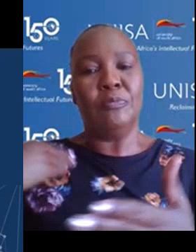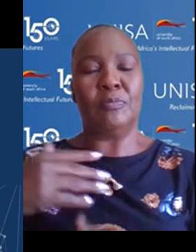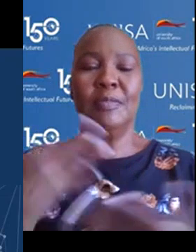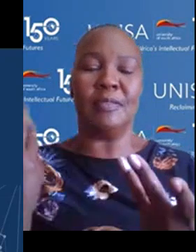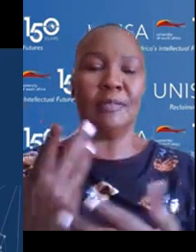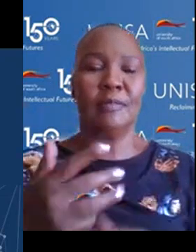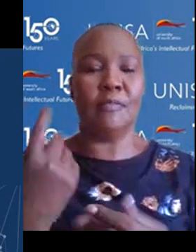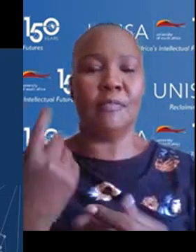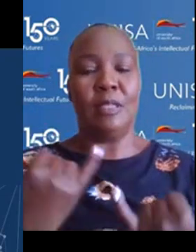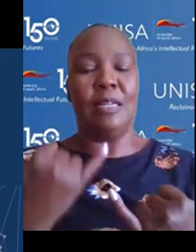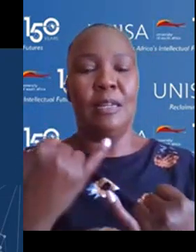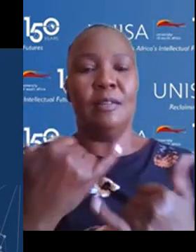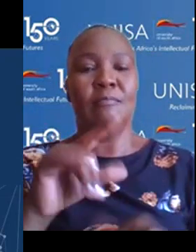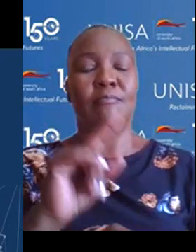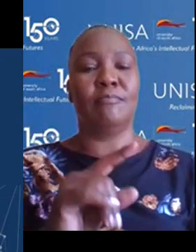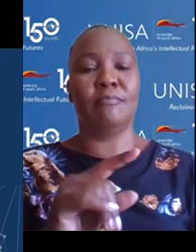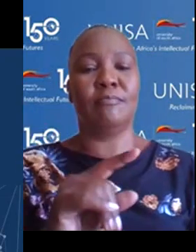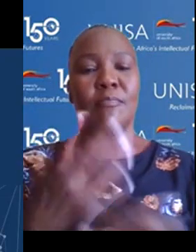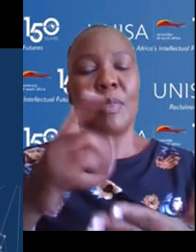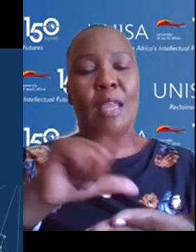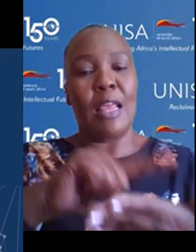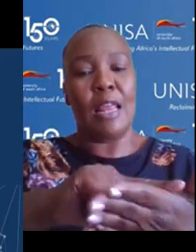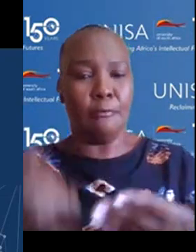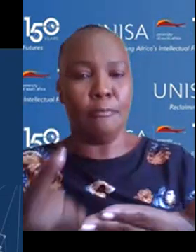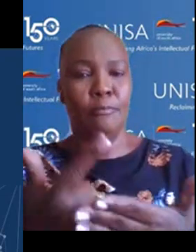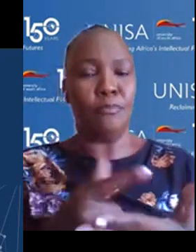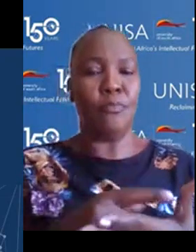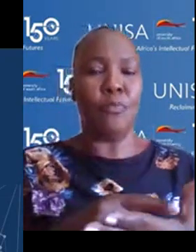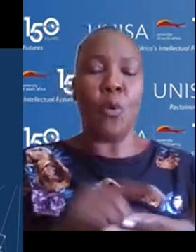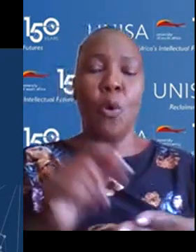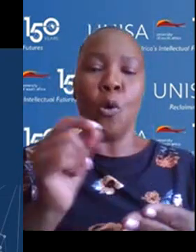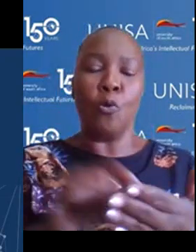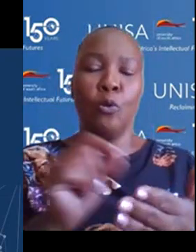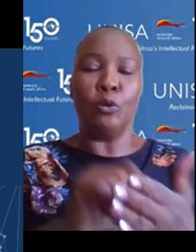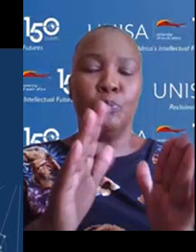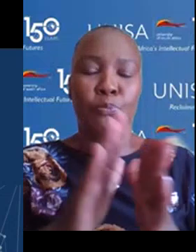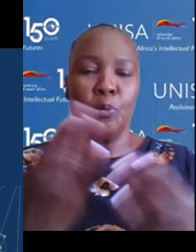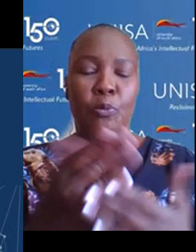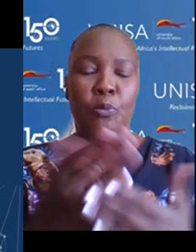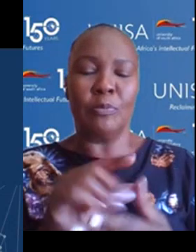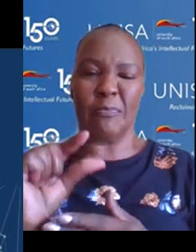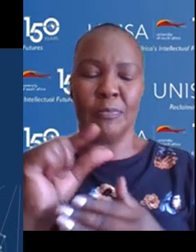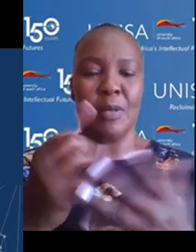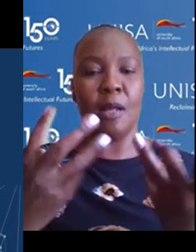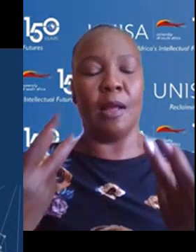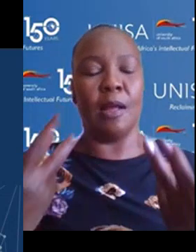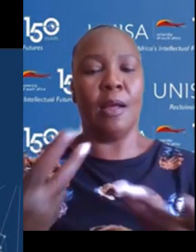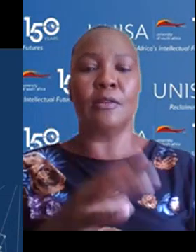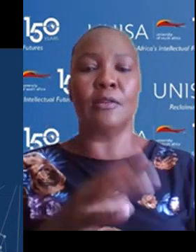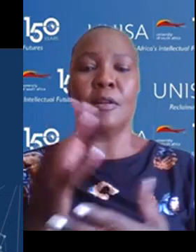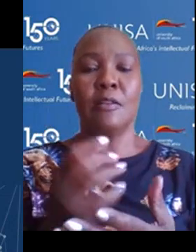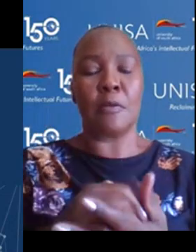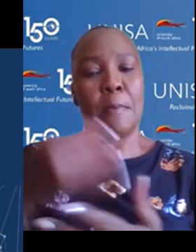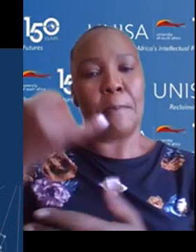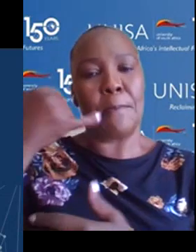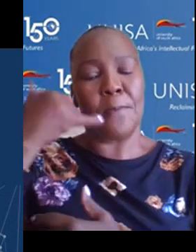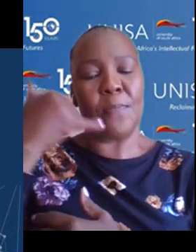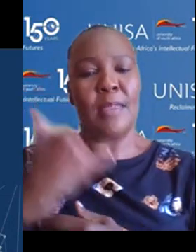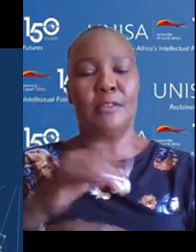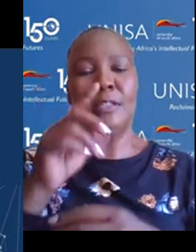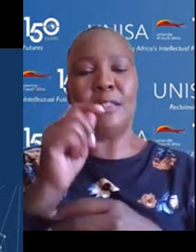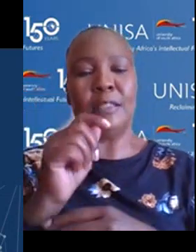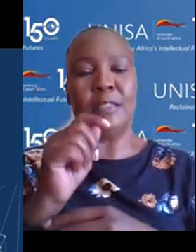But nowadays, it's mostly your laptops or your notebooks, which are a little bit smaller. And of course, you've got your mobile phones and your